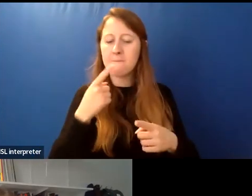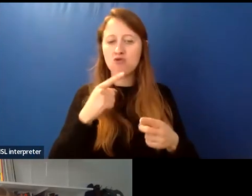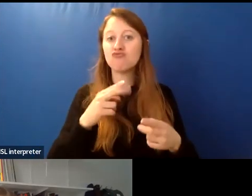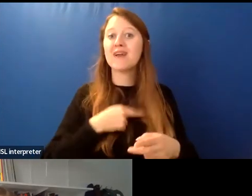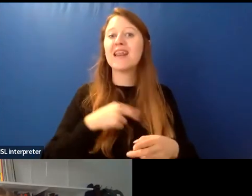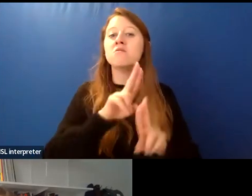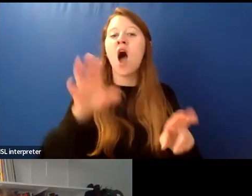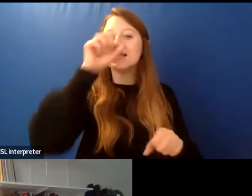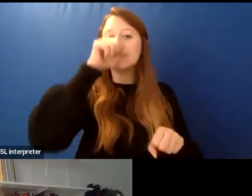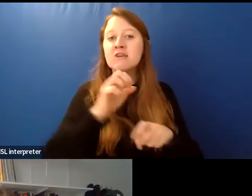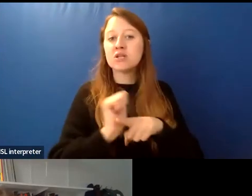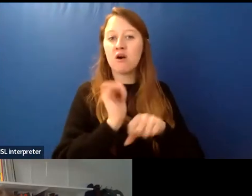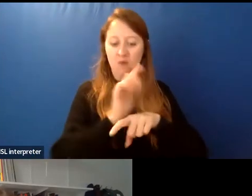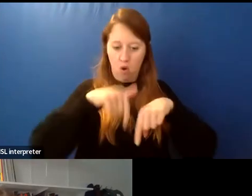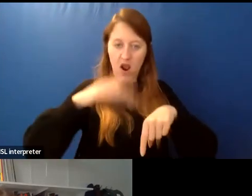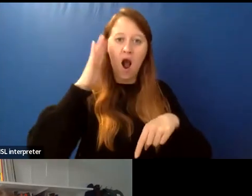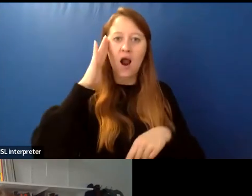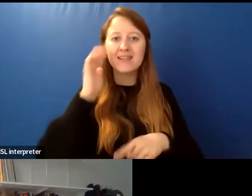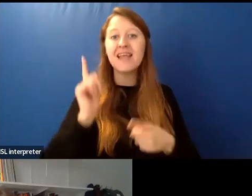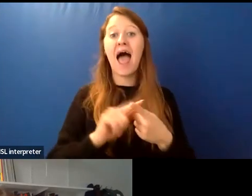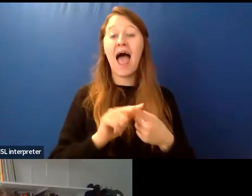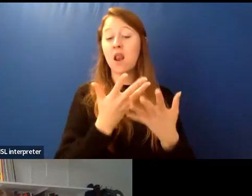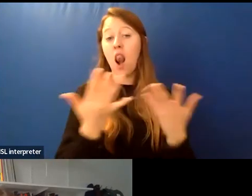from us. A lot of doctors are quite